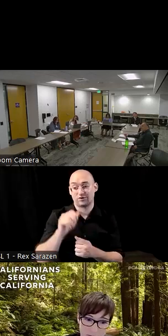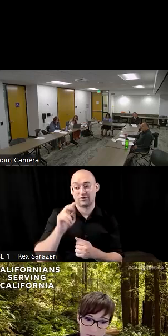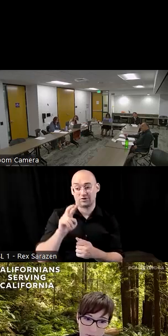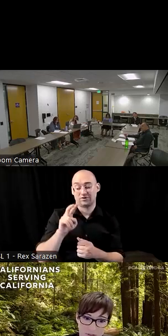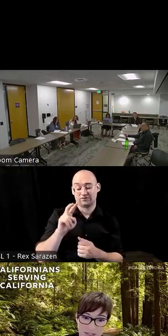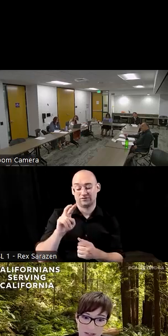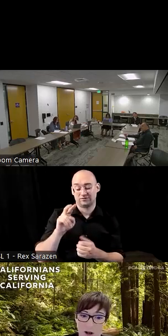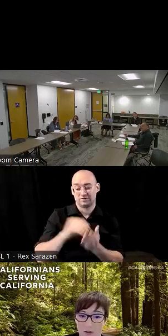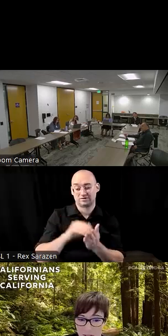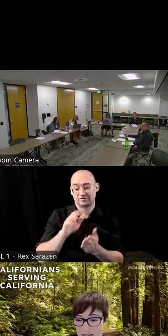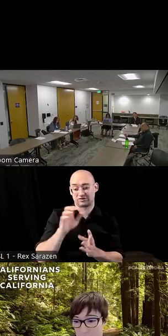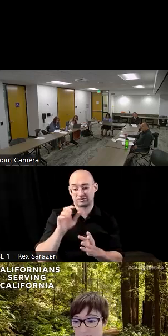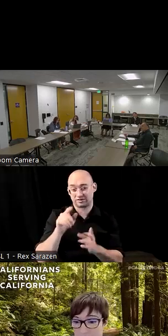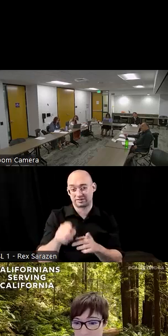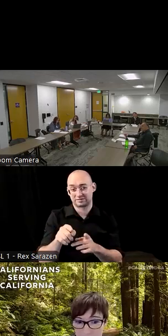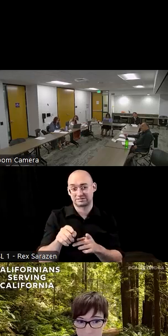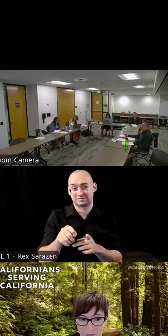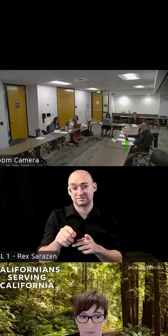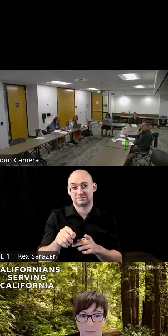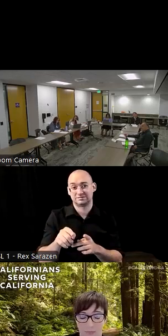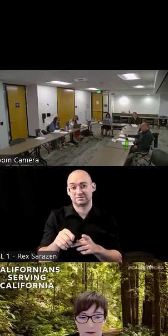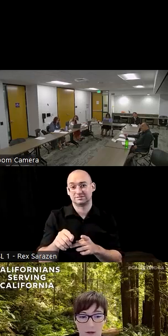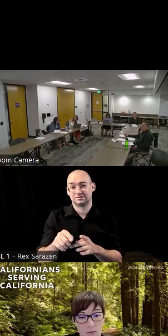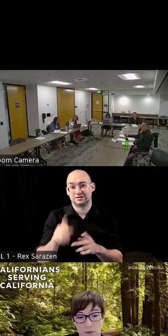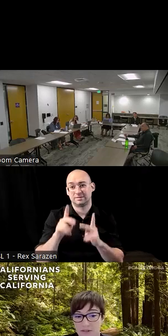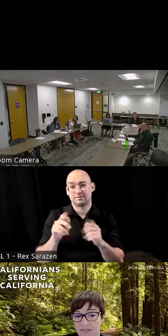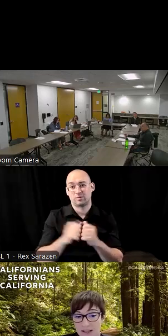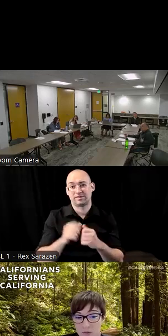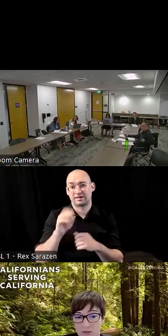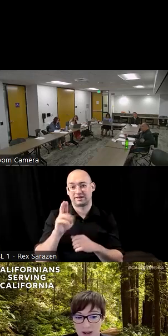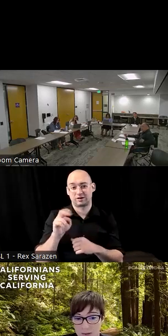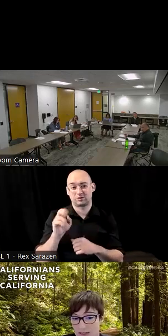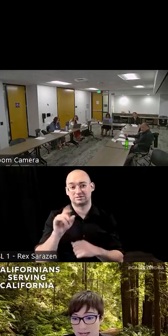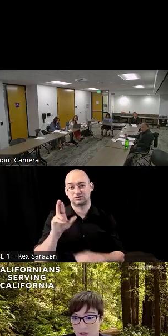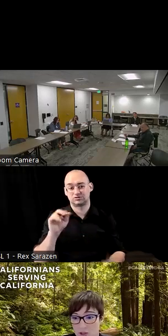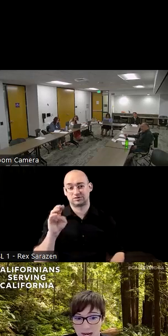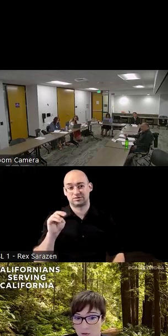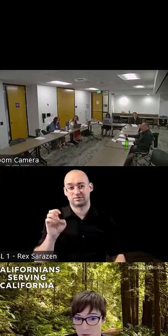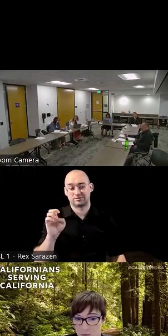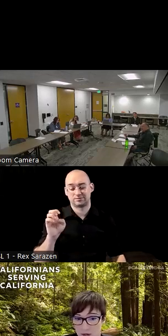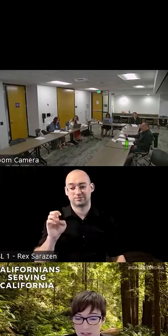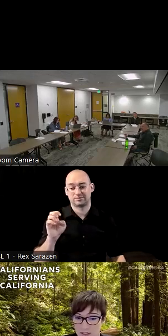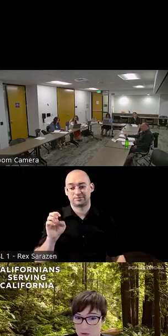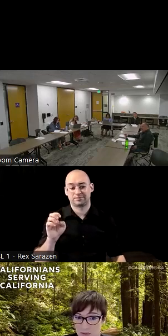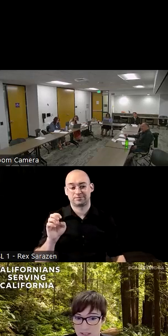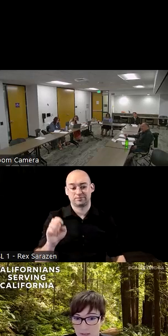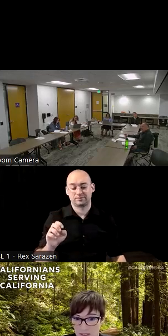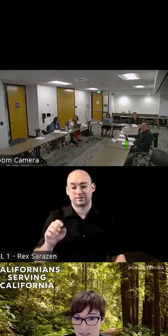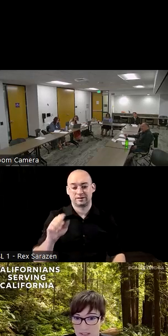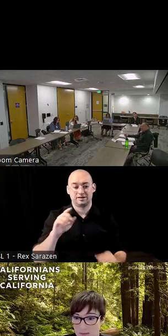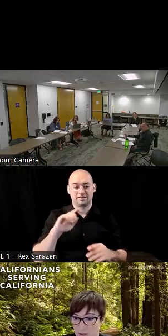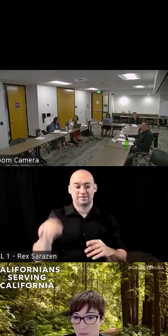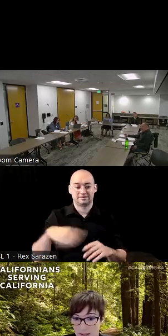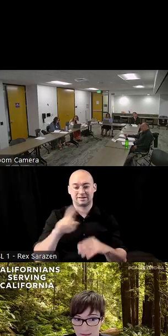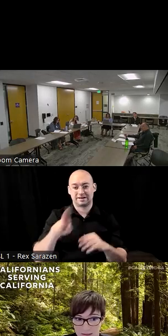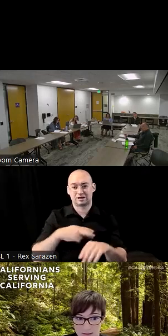2,500 of those individuals also have a diagnosis of Down syndrome. Per the fact sheet provided by the National Task Group on Intellectual Disabilities